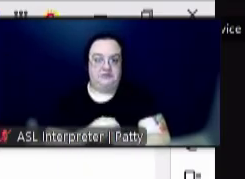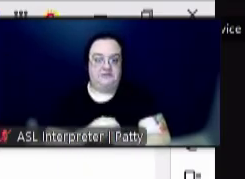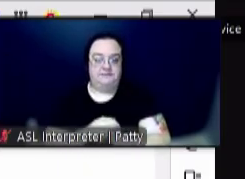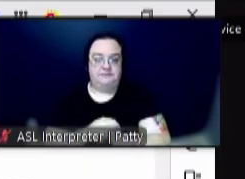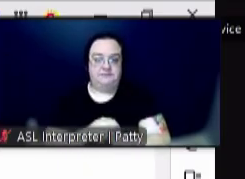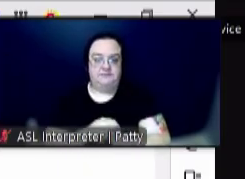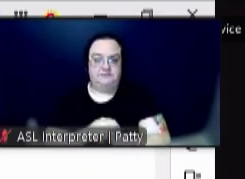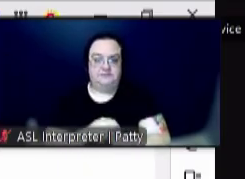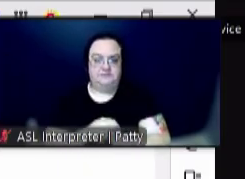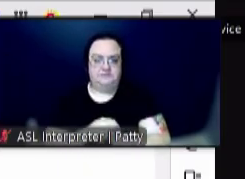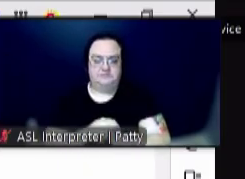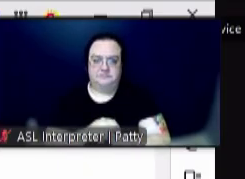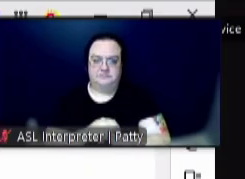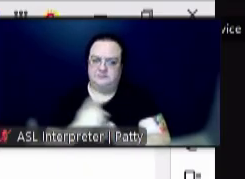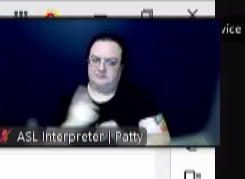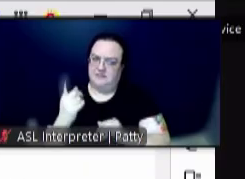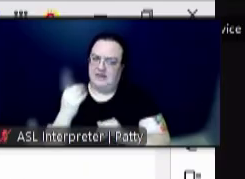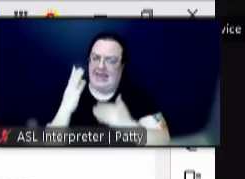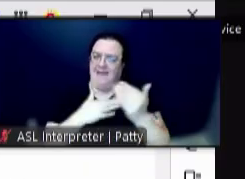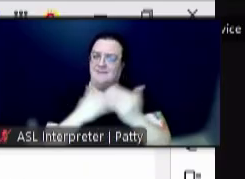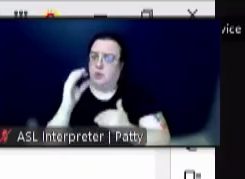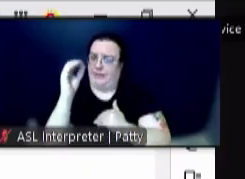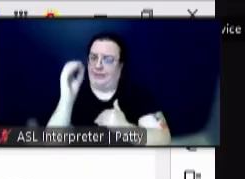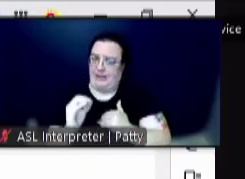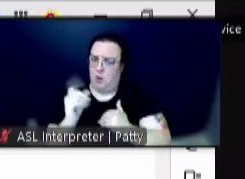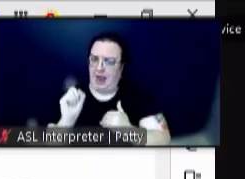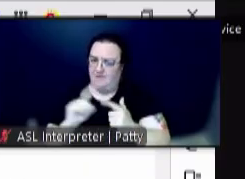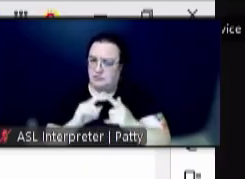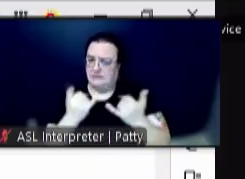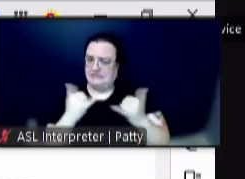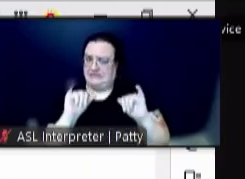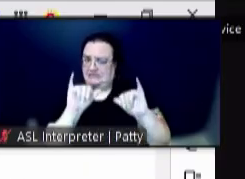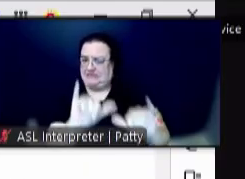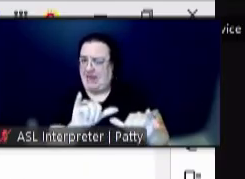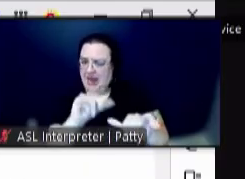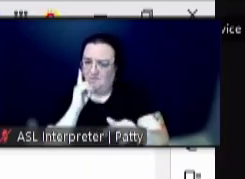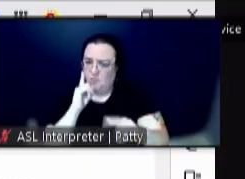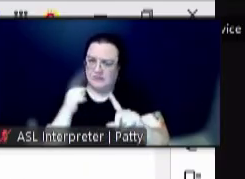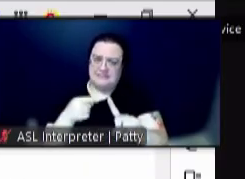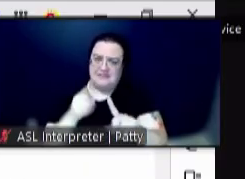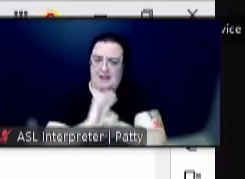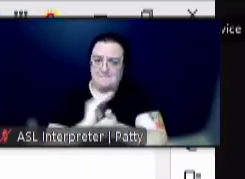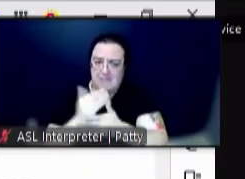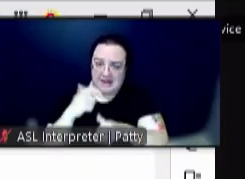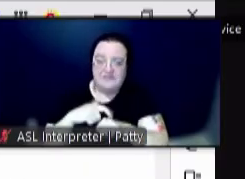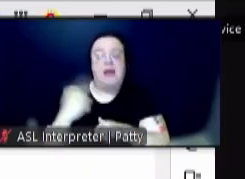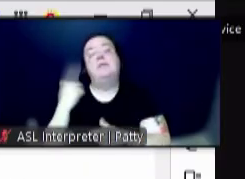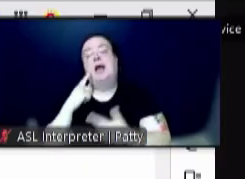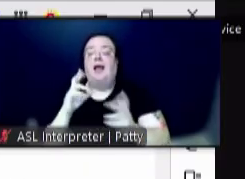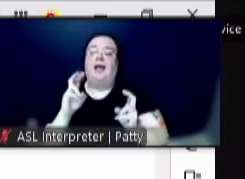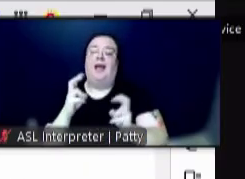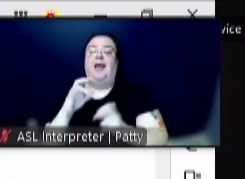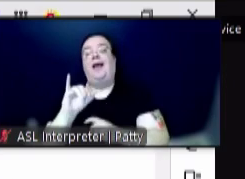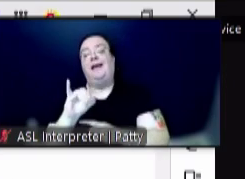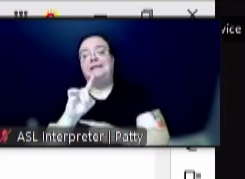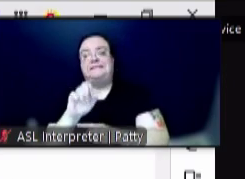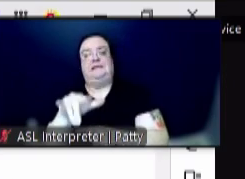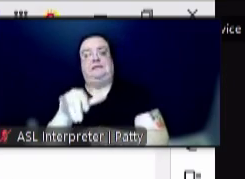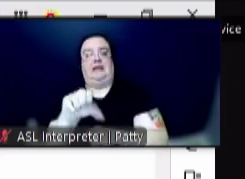With it zeroed out, doesn't it have to stay on for a certain amount of time? No, well, ideally, yes. However,